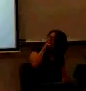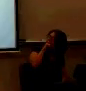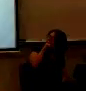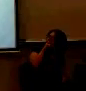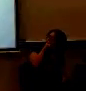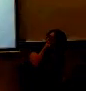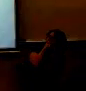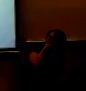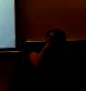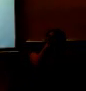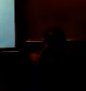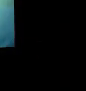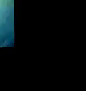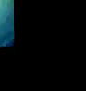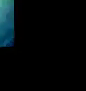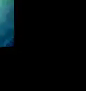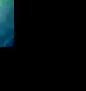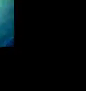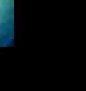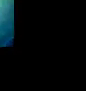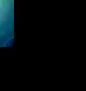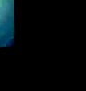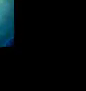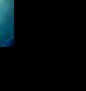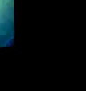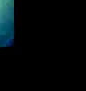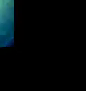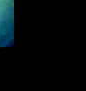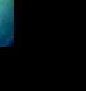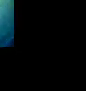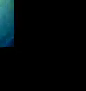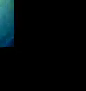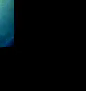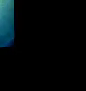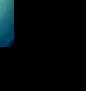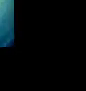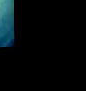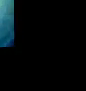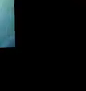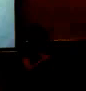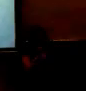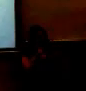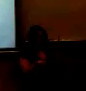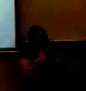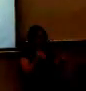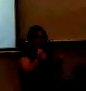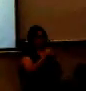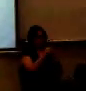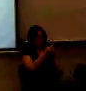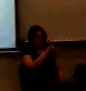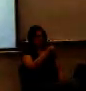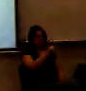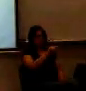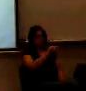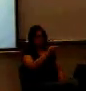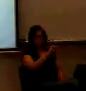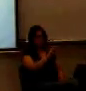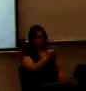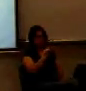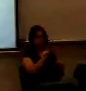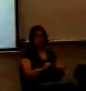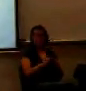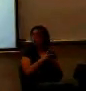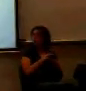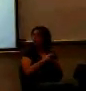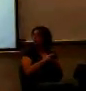different sort of less common groups here. This gives you an idea of some of the variation in diatoms. Diatoms can